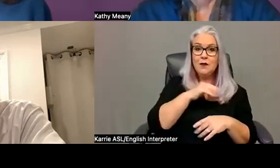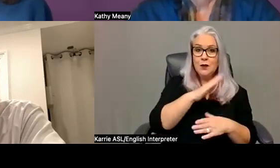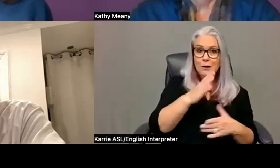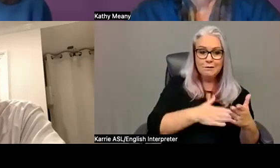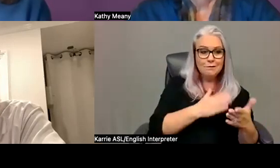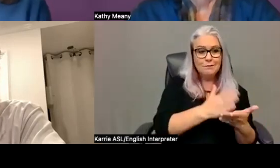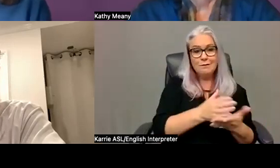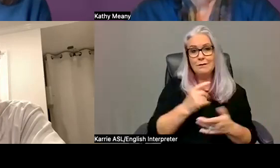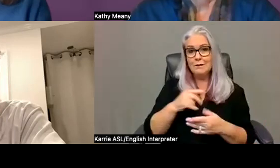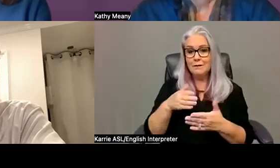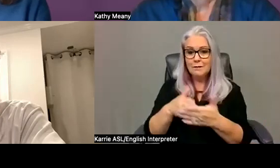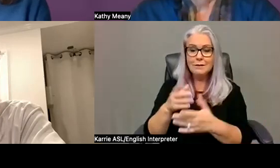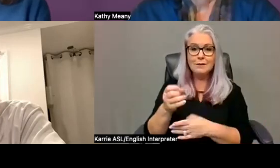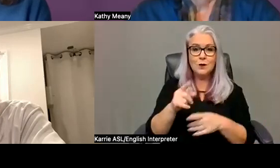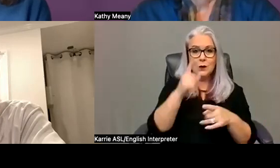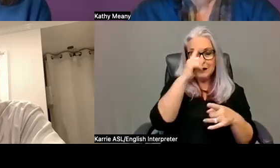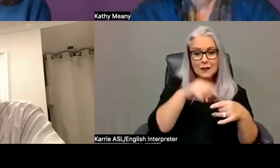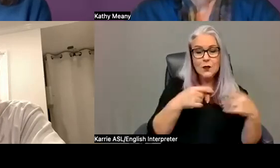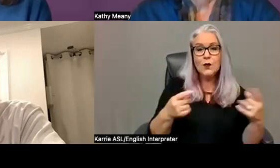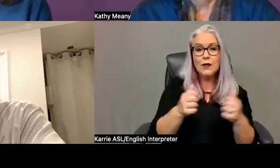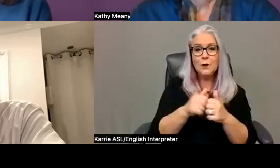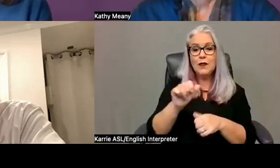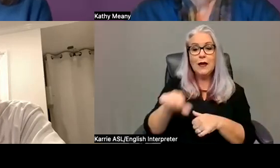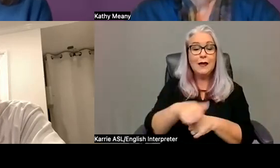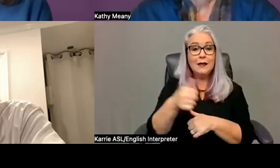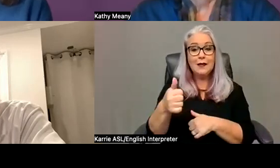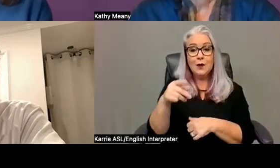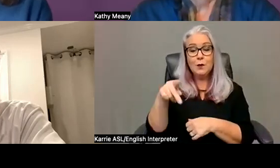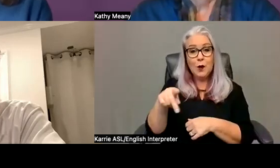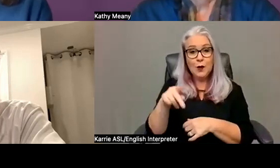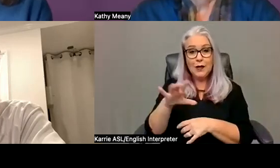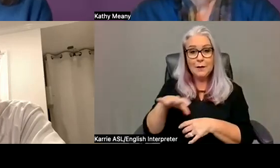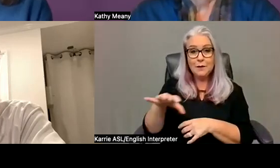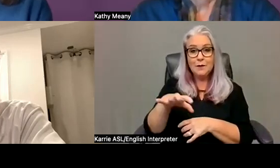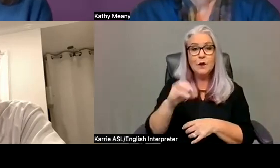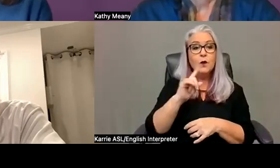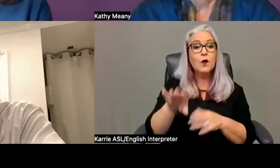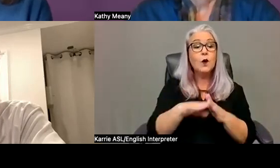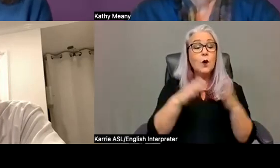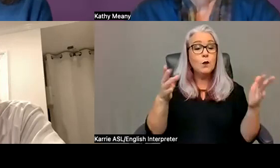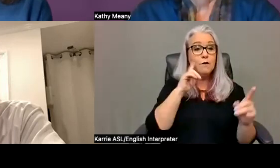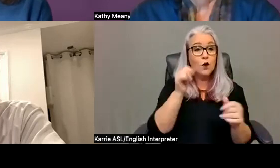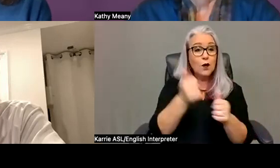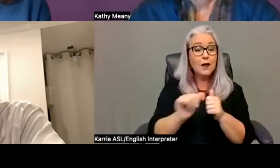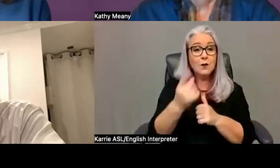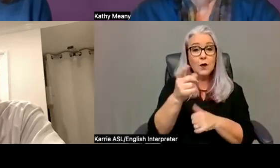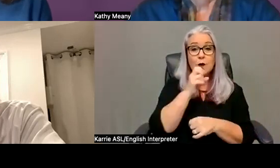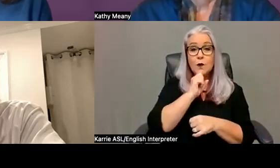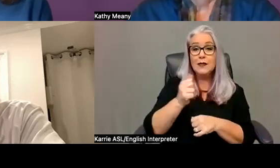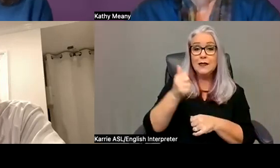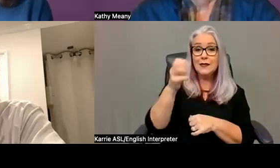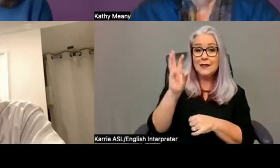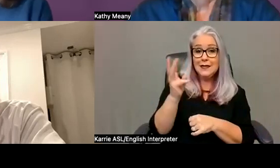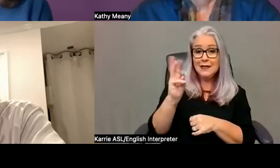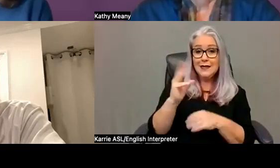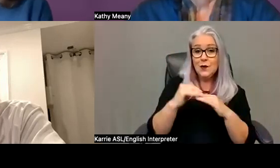or parties. And membership in the league is open to everyone 16 years of age or older. A word